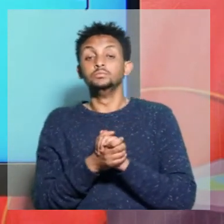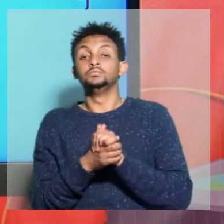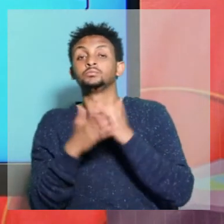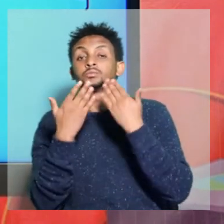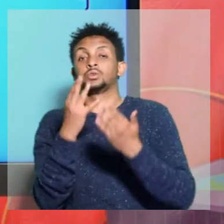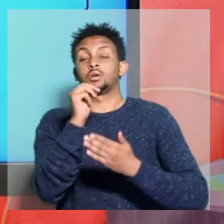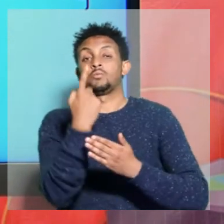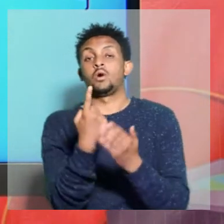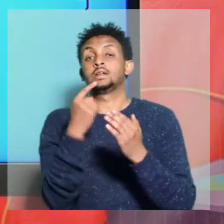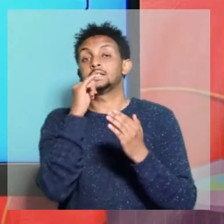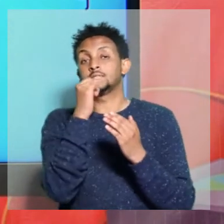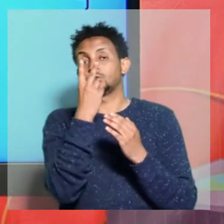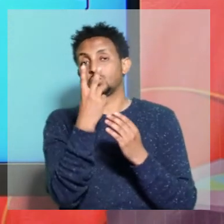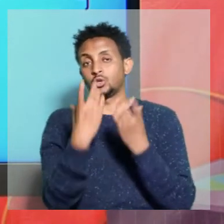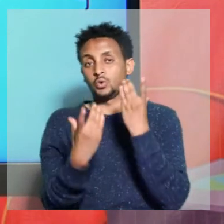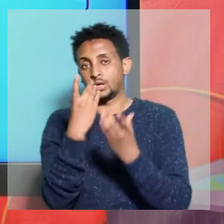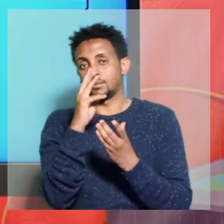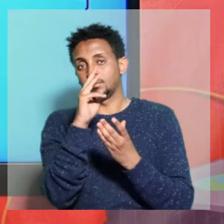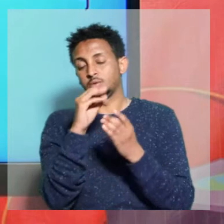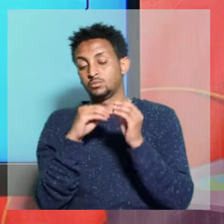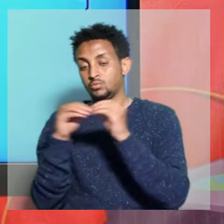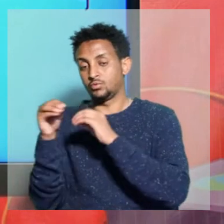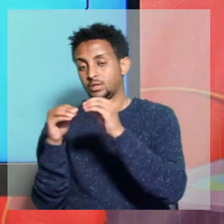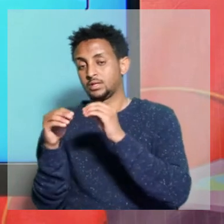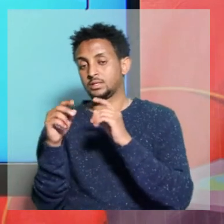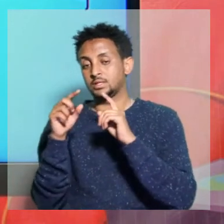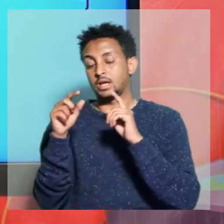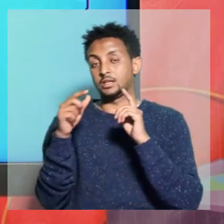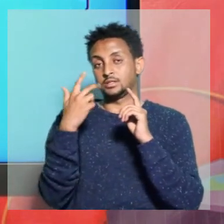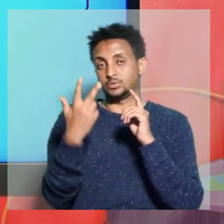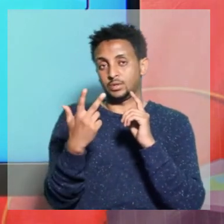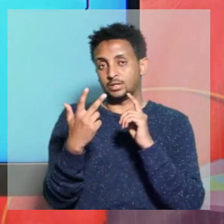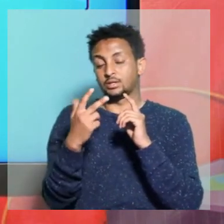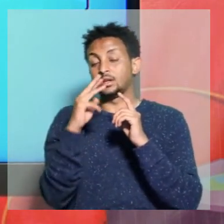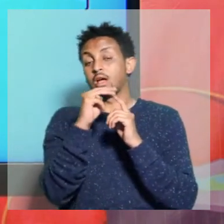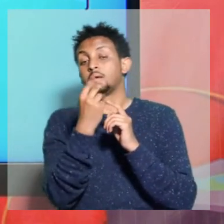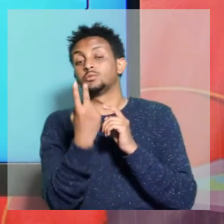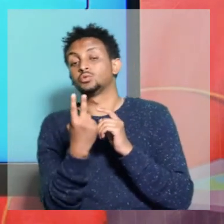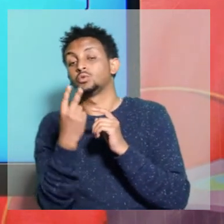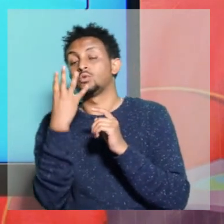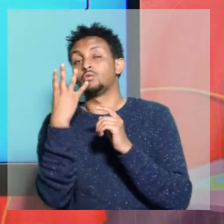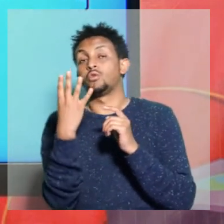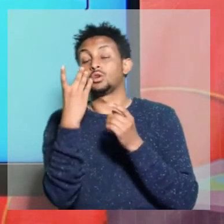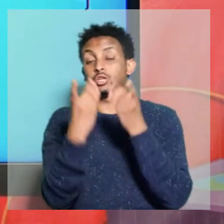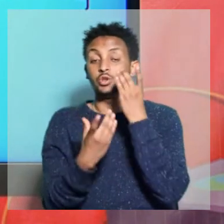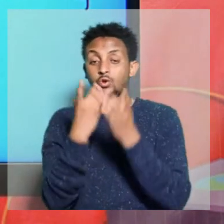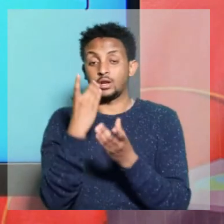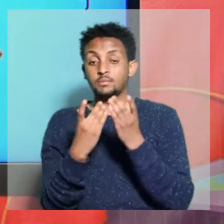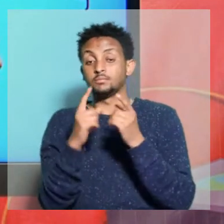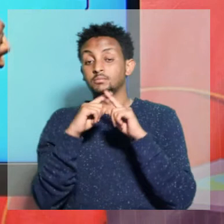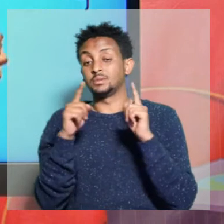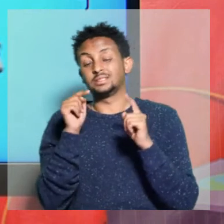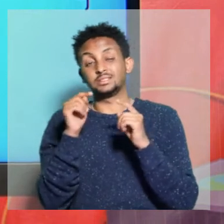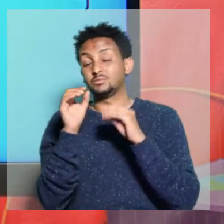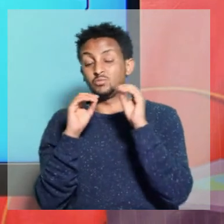So m1 is 2 kilogram, and it's moving with a velocity 3. m2 is 4 kilogram, but